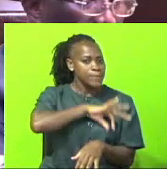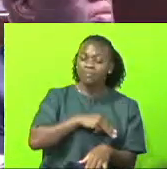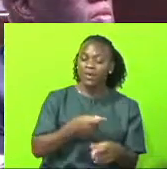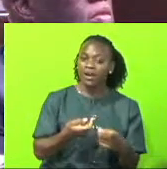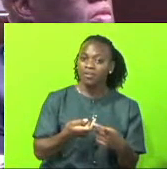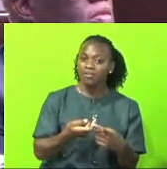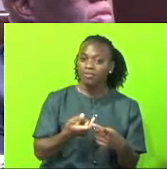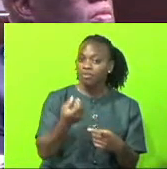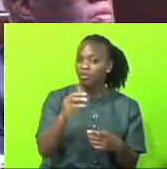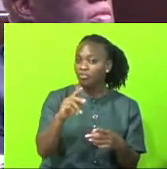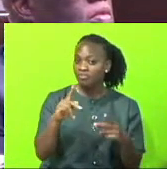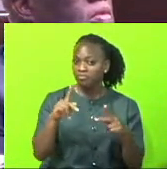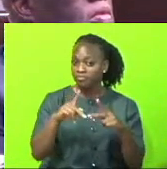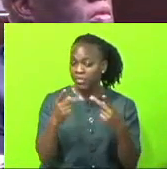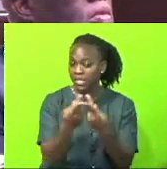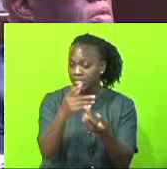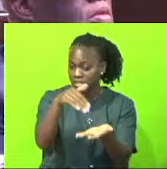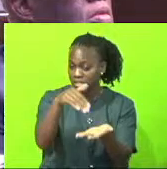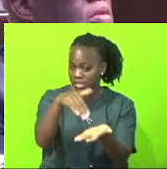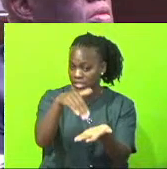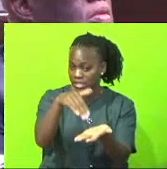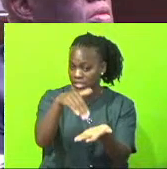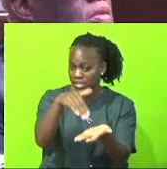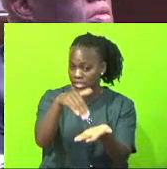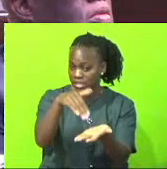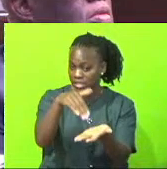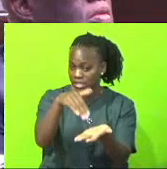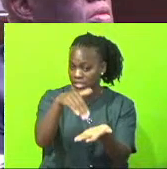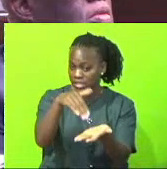Speaker, let us not forget